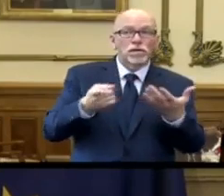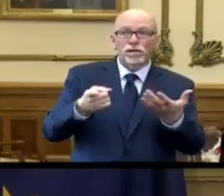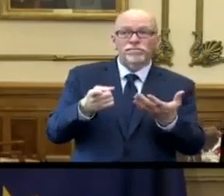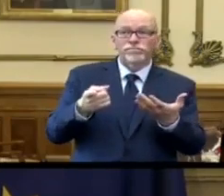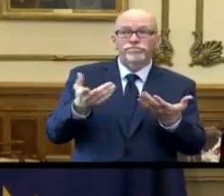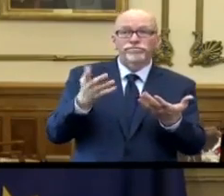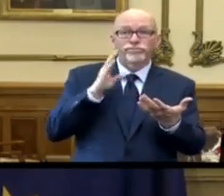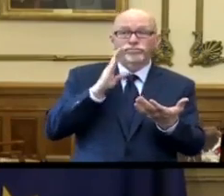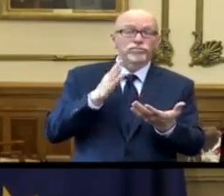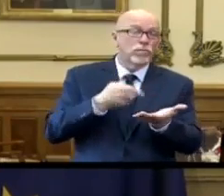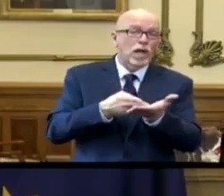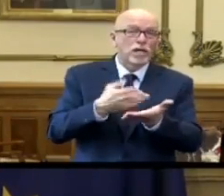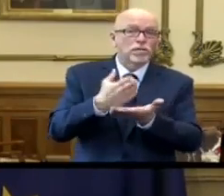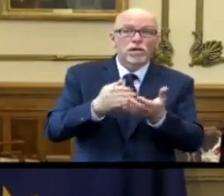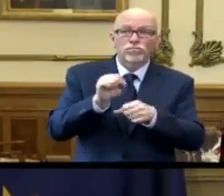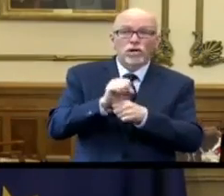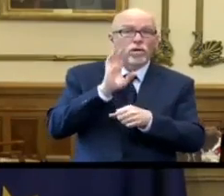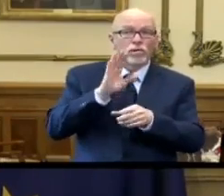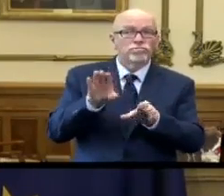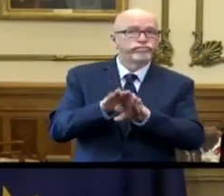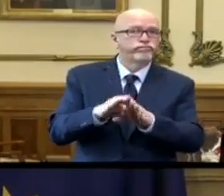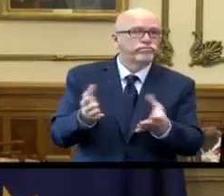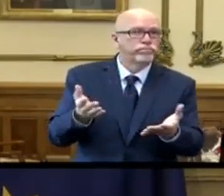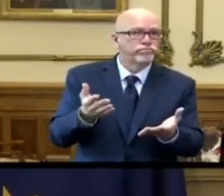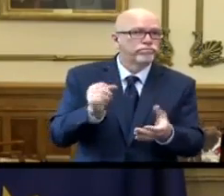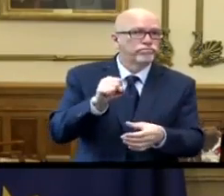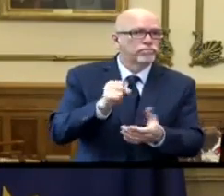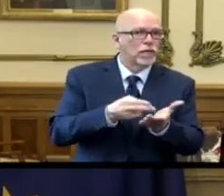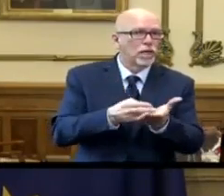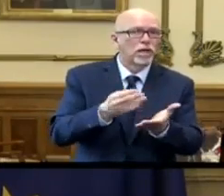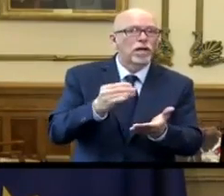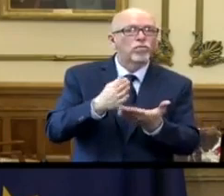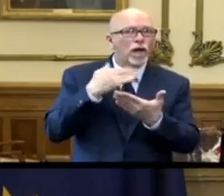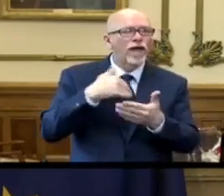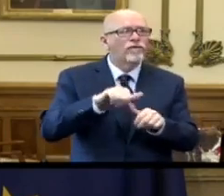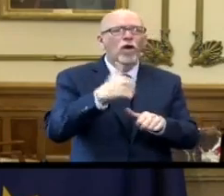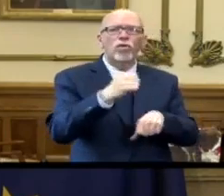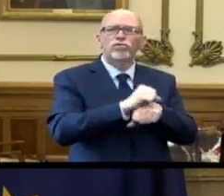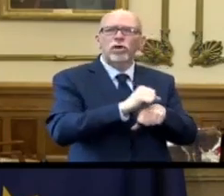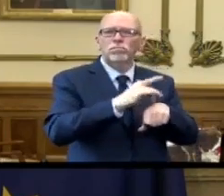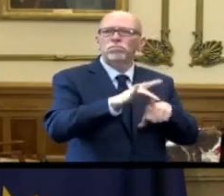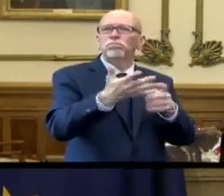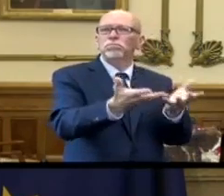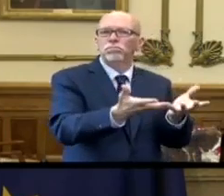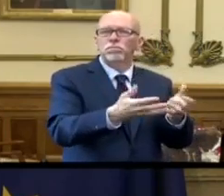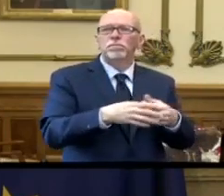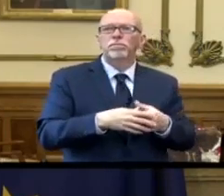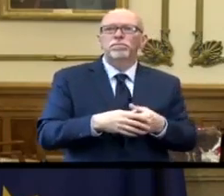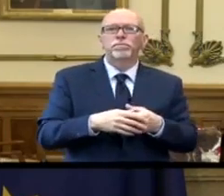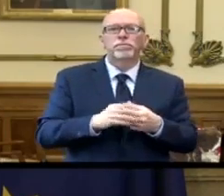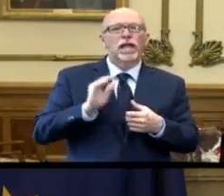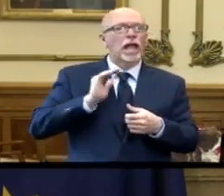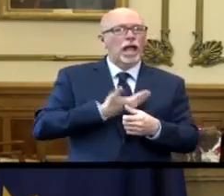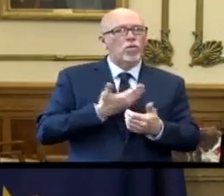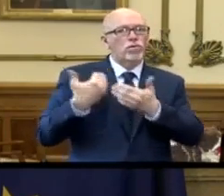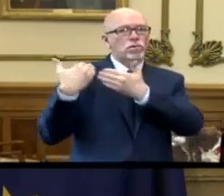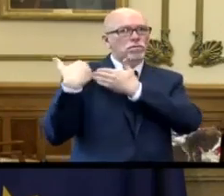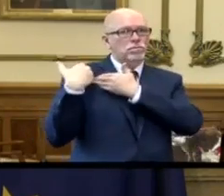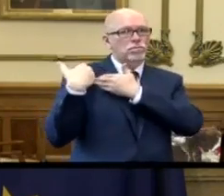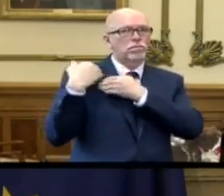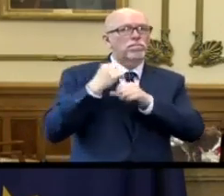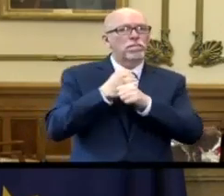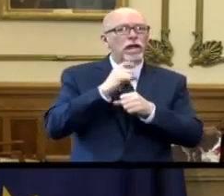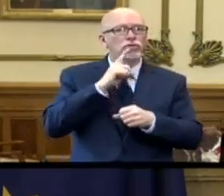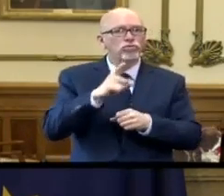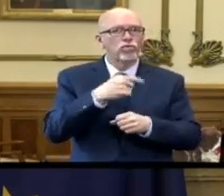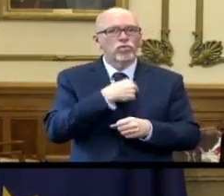We'll just be realistic about this. And then there will be different jobs available. Our job is to